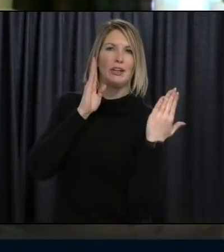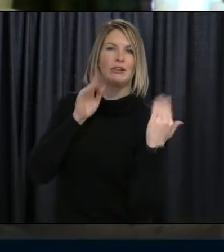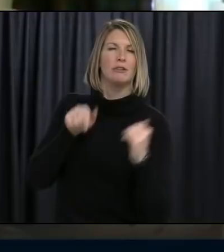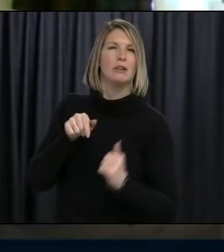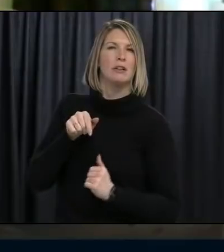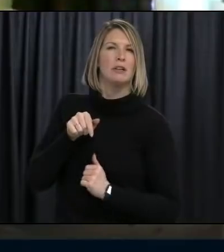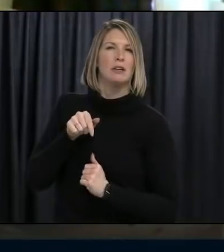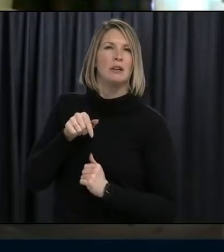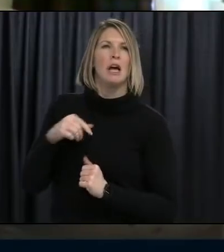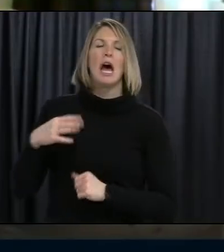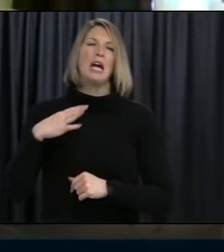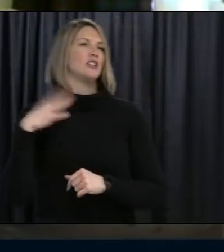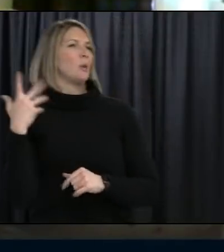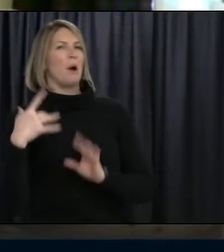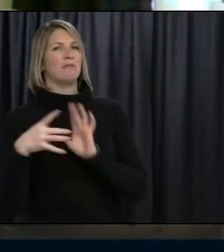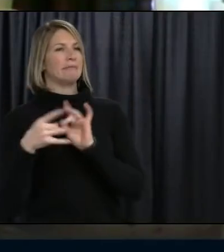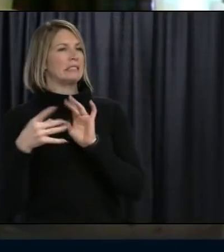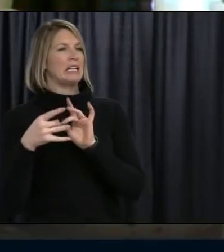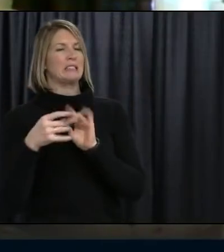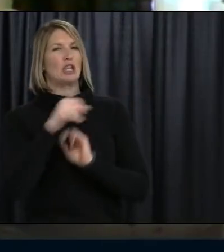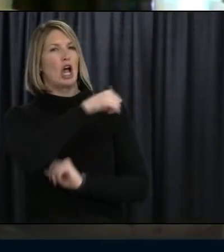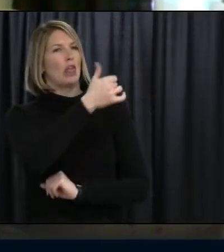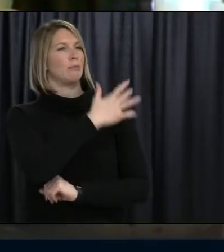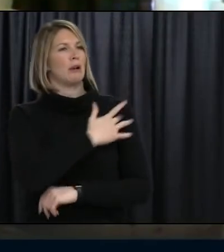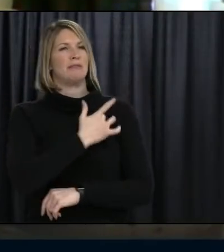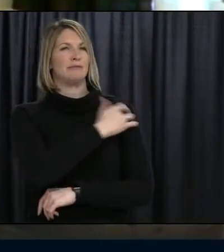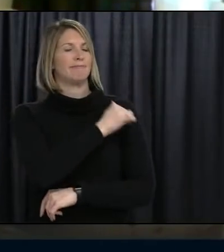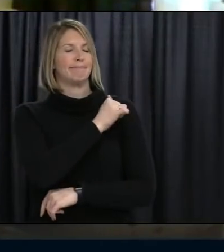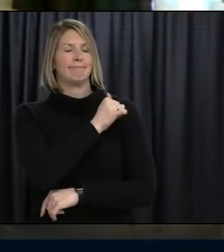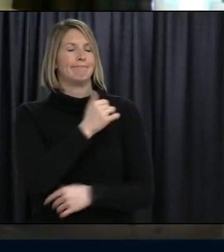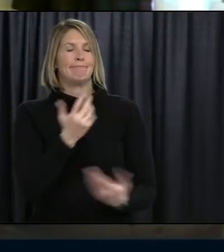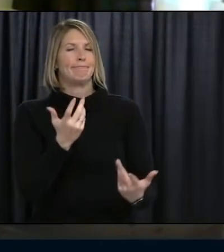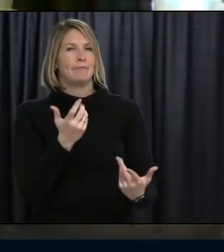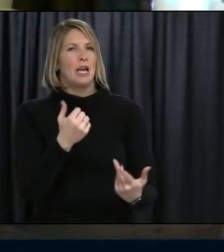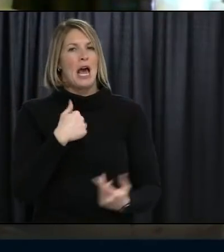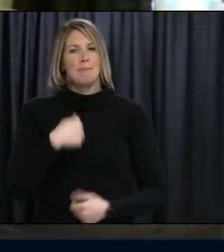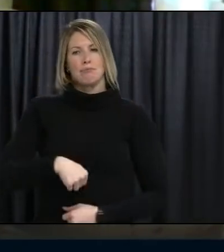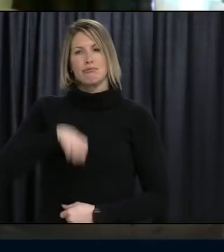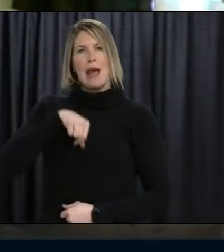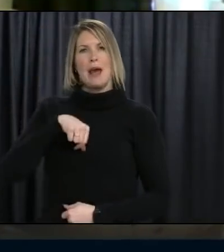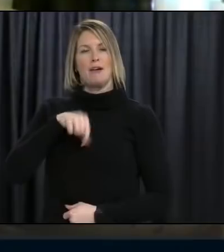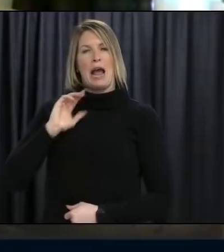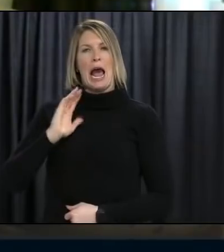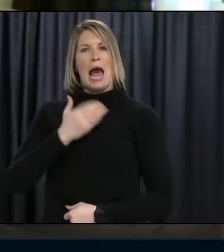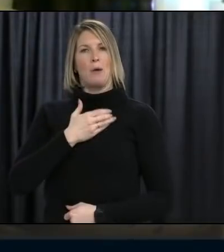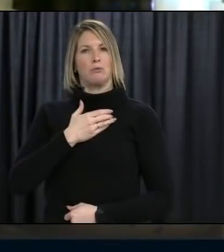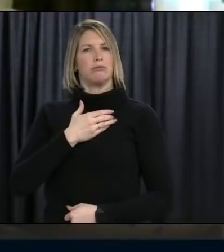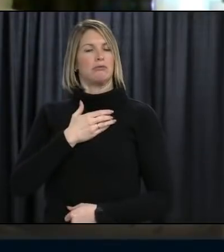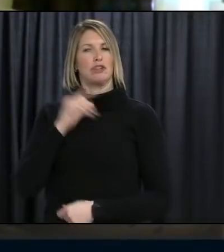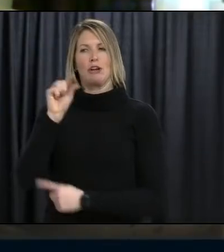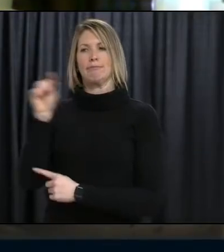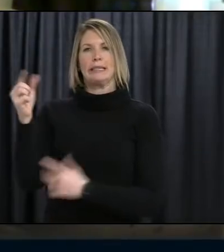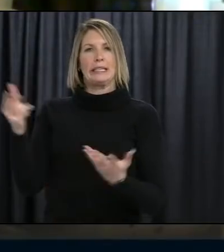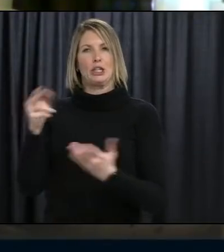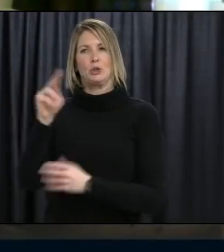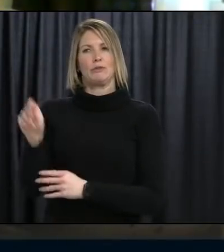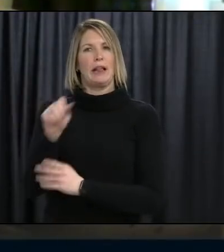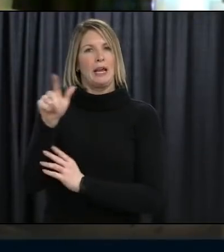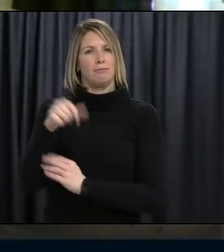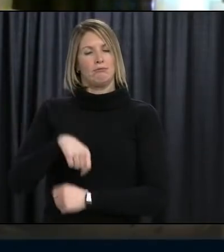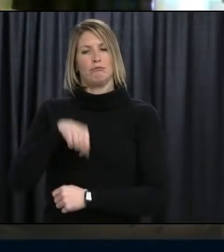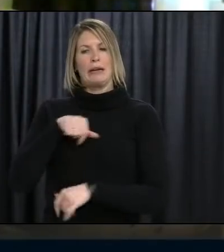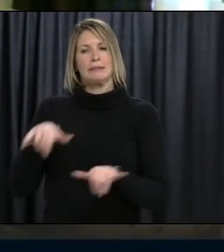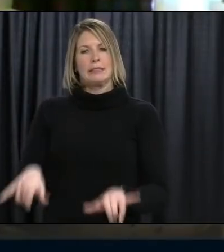I'm not going to comment on other jurisdictions. I'm quite proud of the way that Newfoundlanders and Labradorians have responded to Dr. Fitzgerald